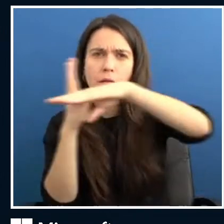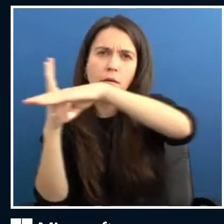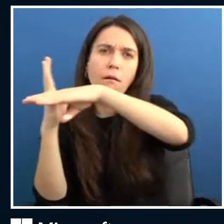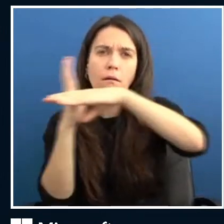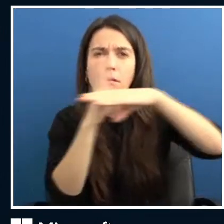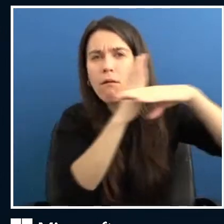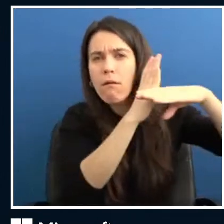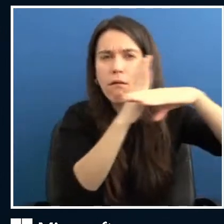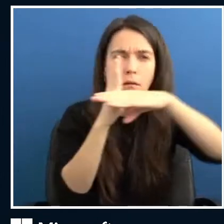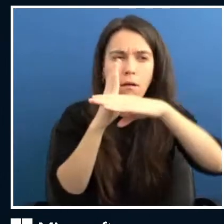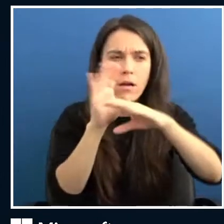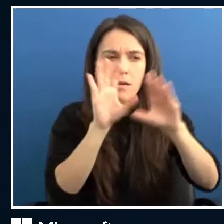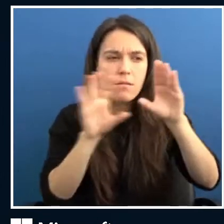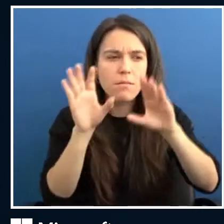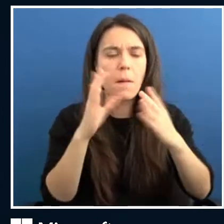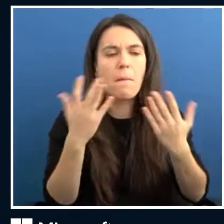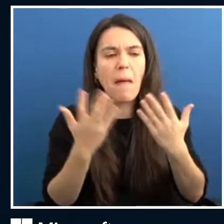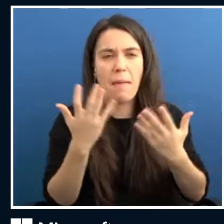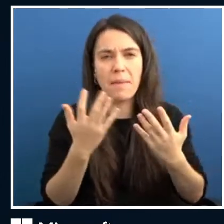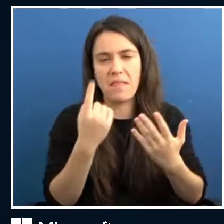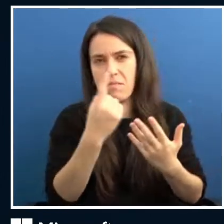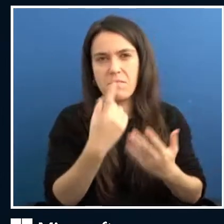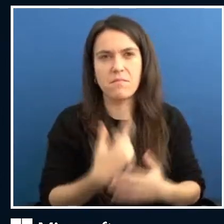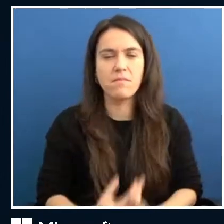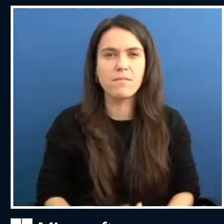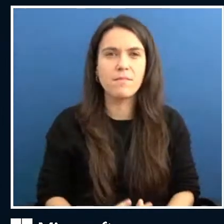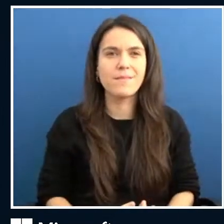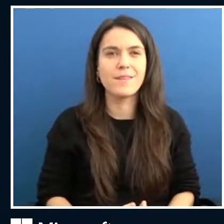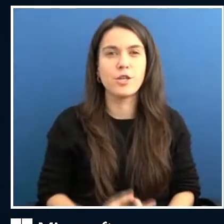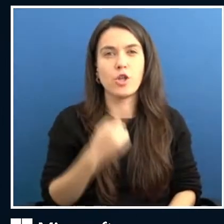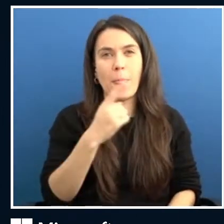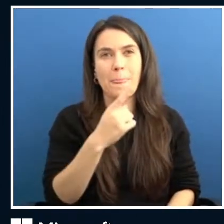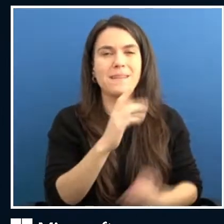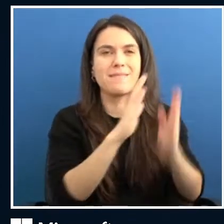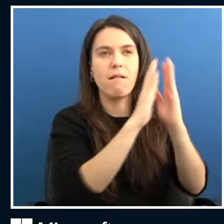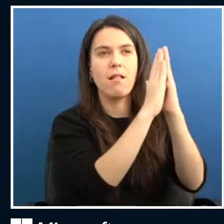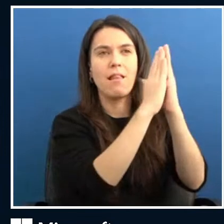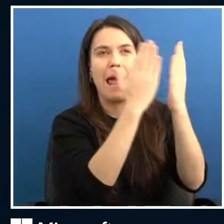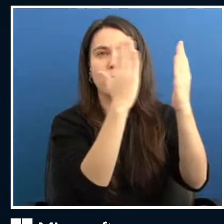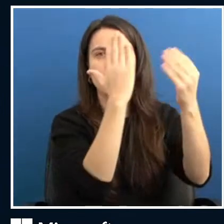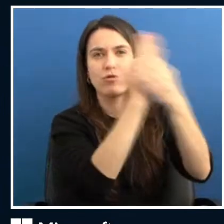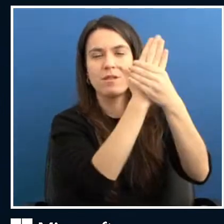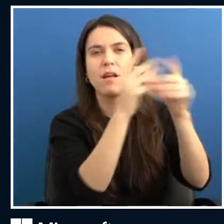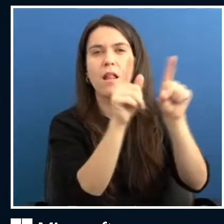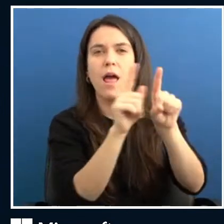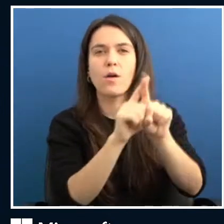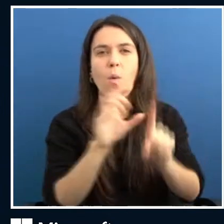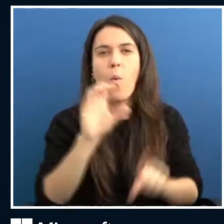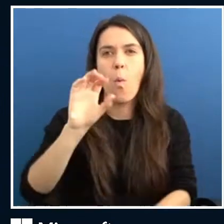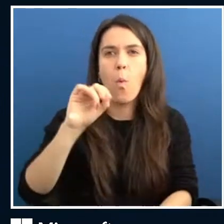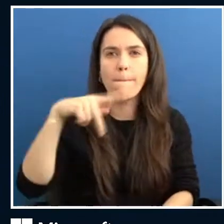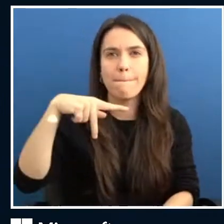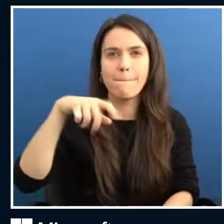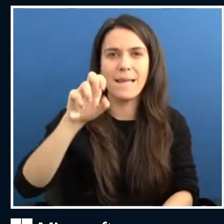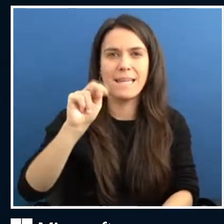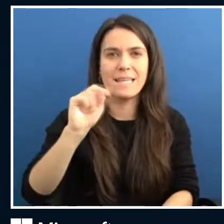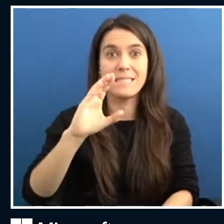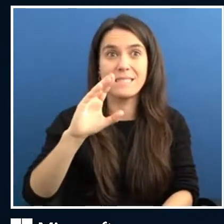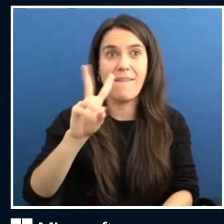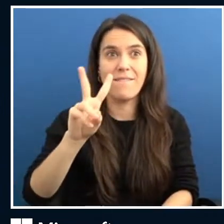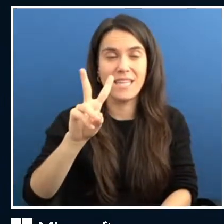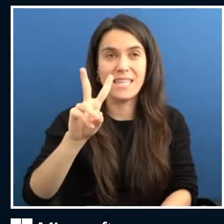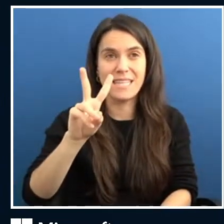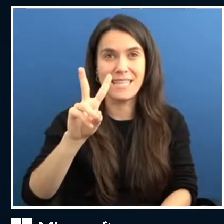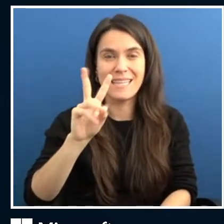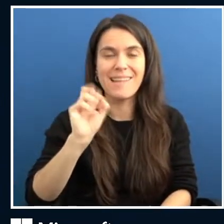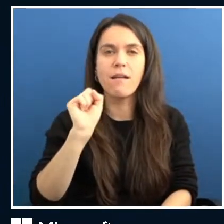on. And therefore you use a library such as OpenCV for this purpose. To visualize this,